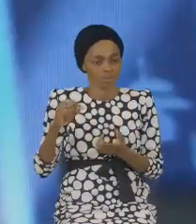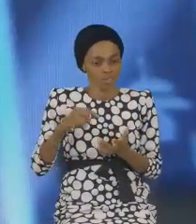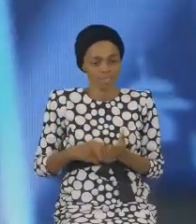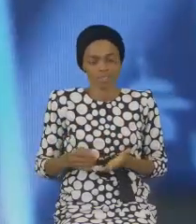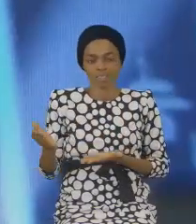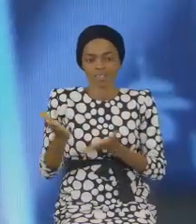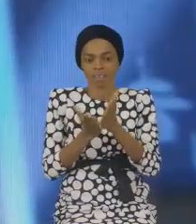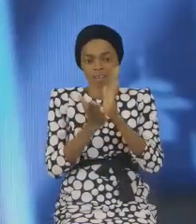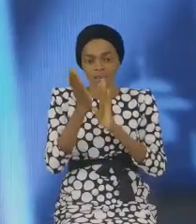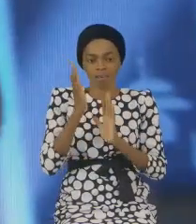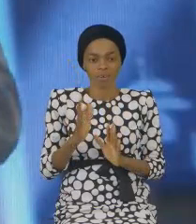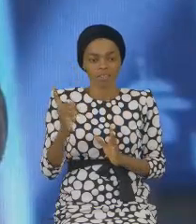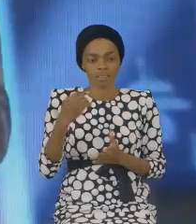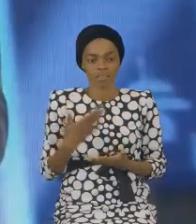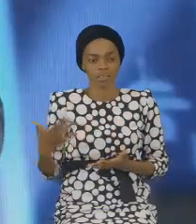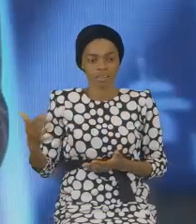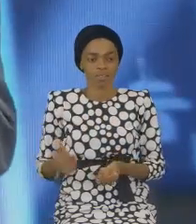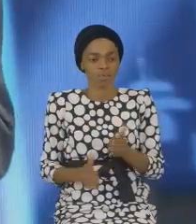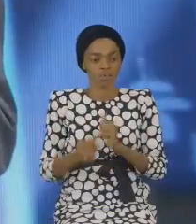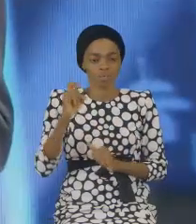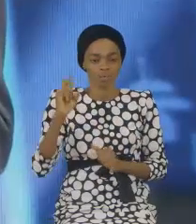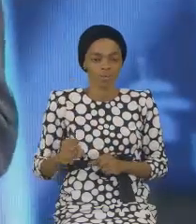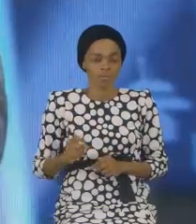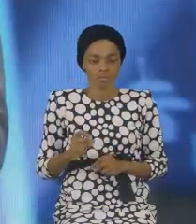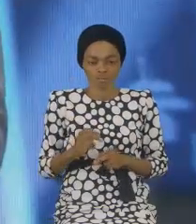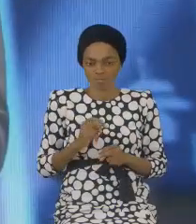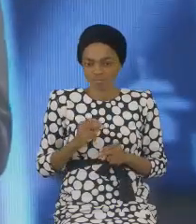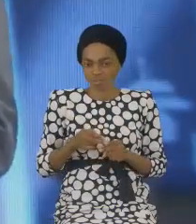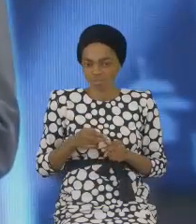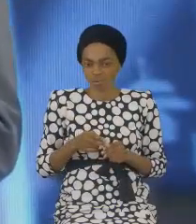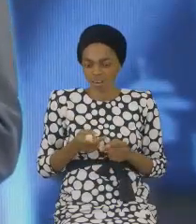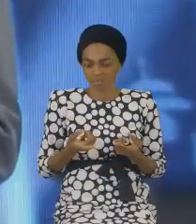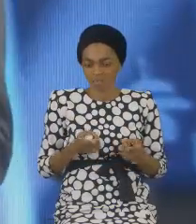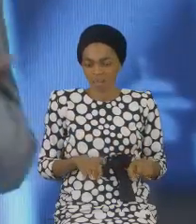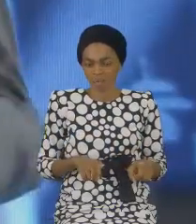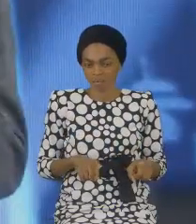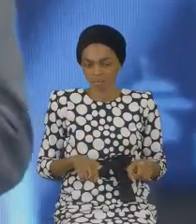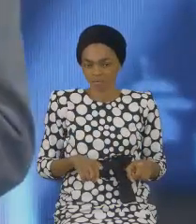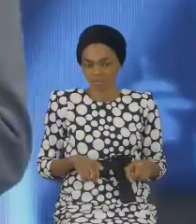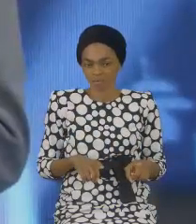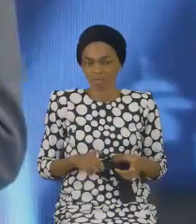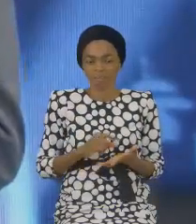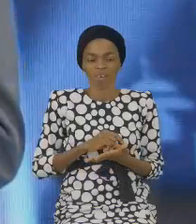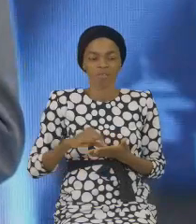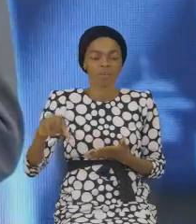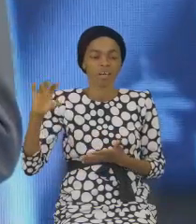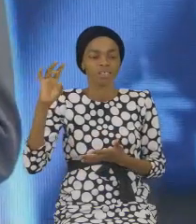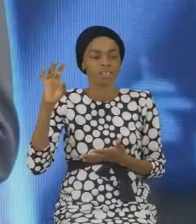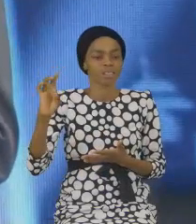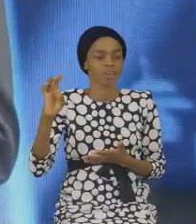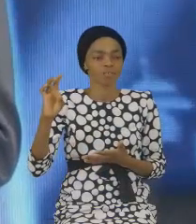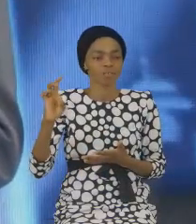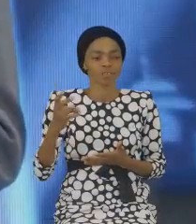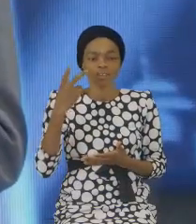his servants the things which must shortly be done." And then in verse 7, it